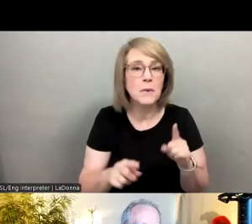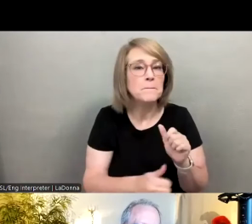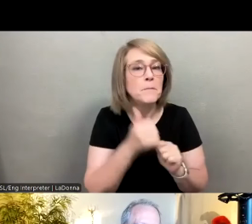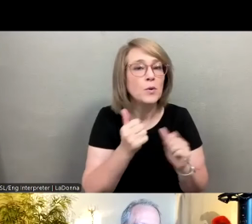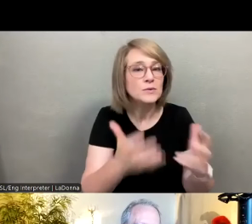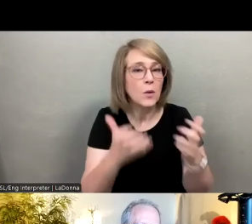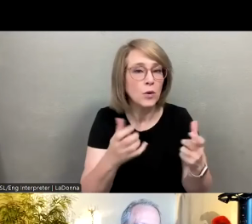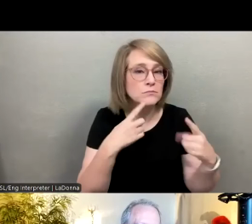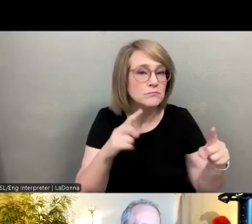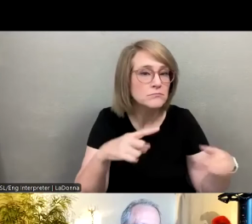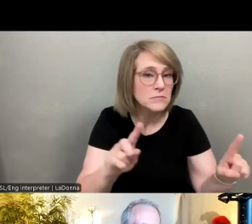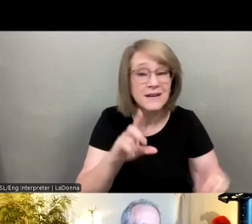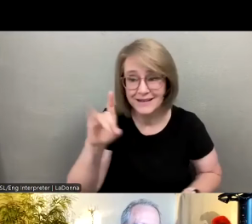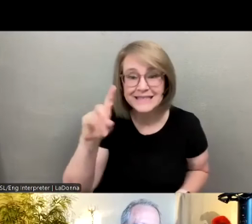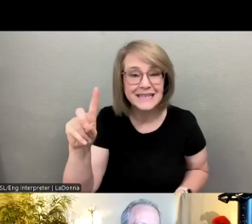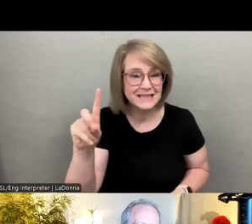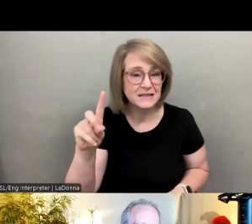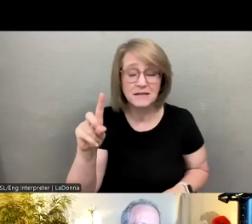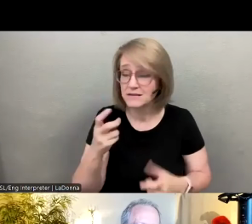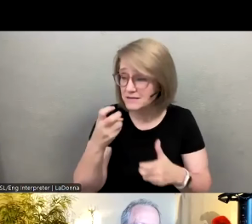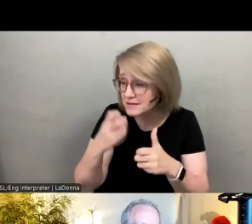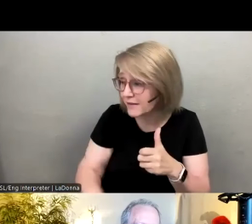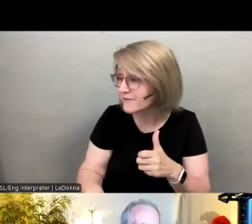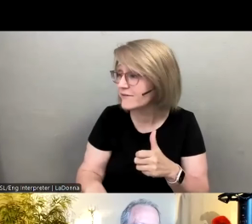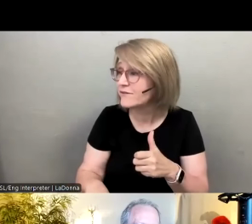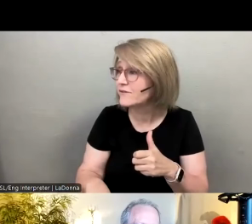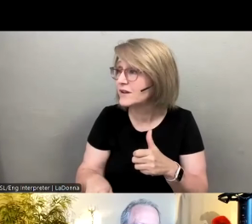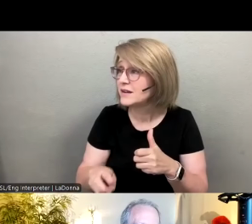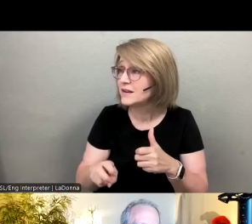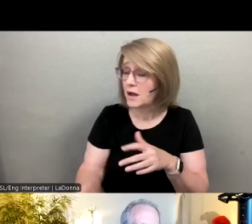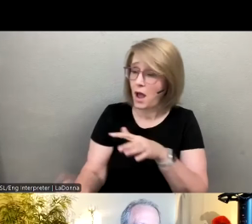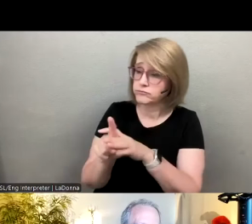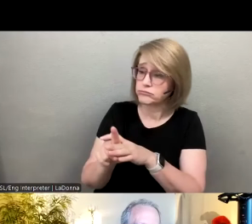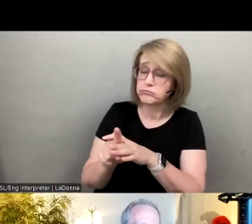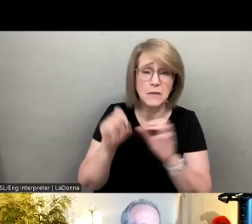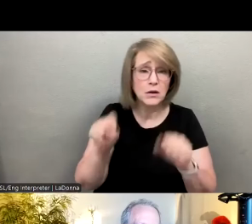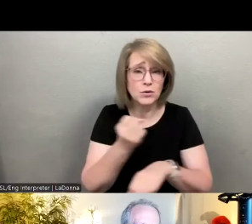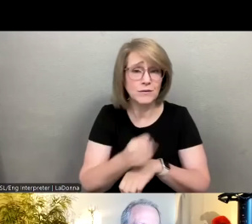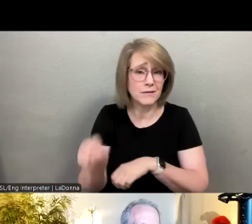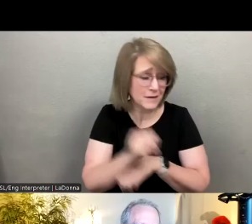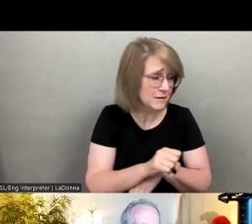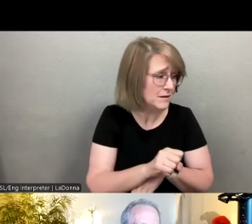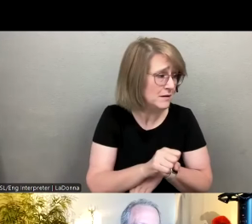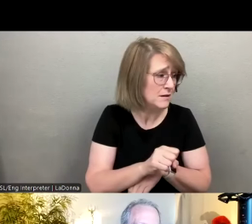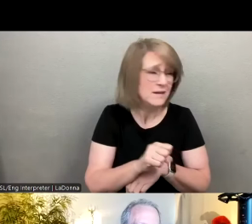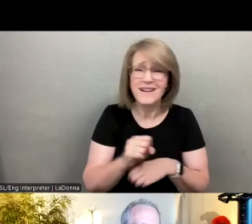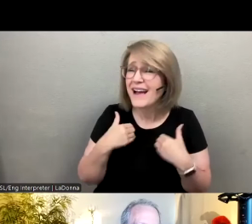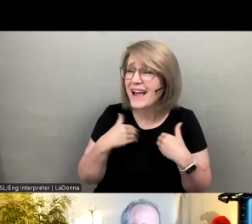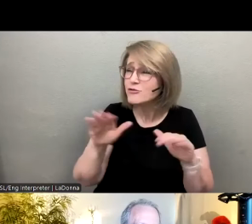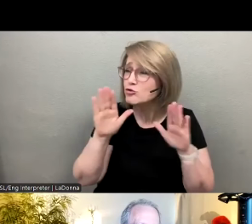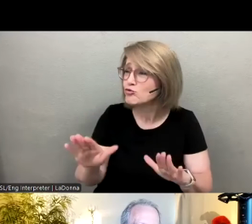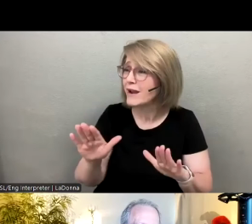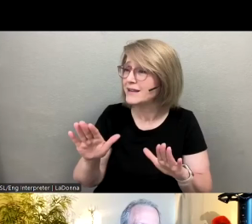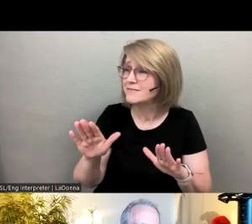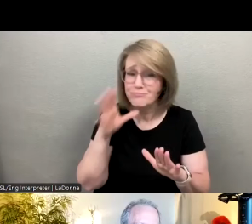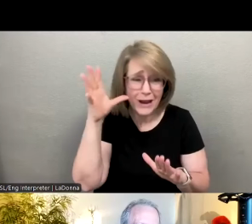I had tough times, I overcame them. I got great parents, but I don't even know where it comes from. But there was this little